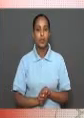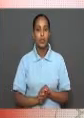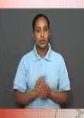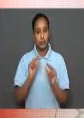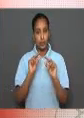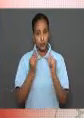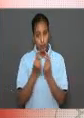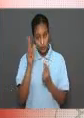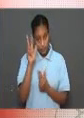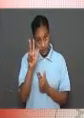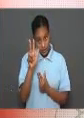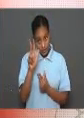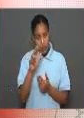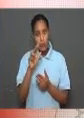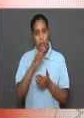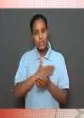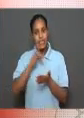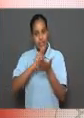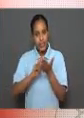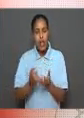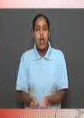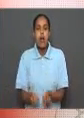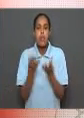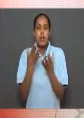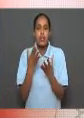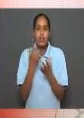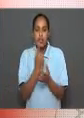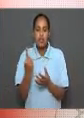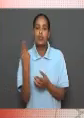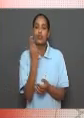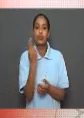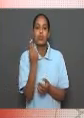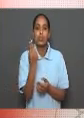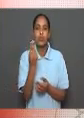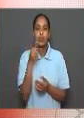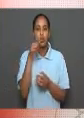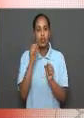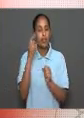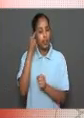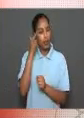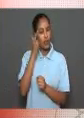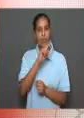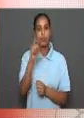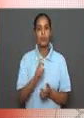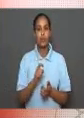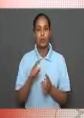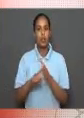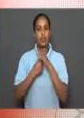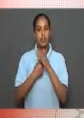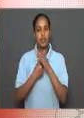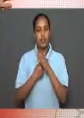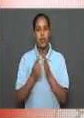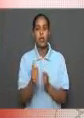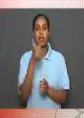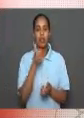In groups of 3, please list as many of its uses as you can think of. You may get